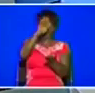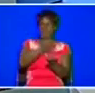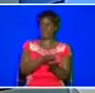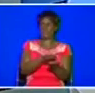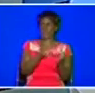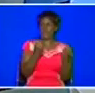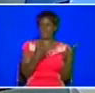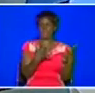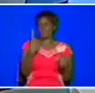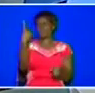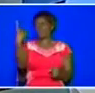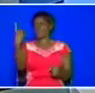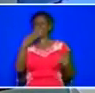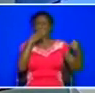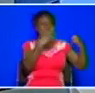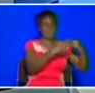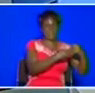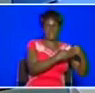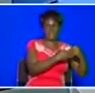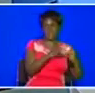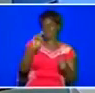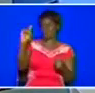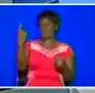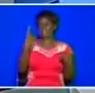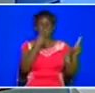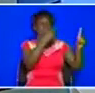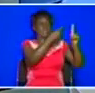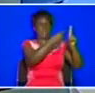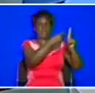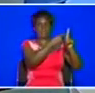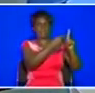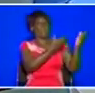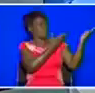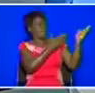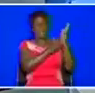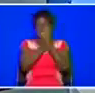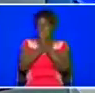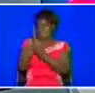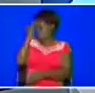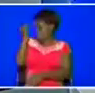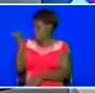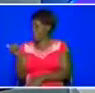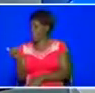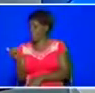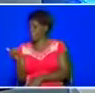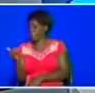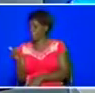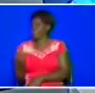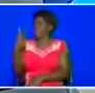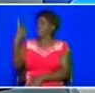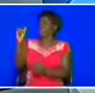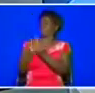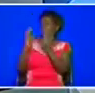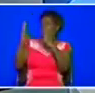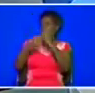to 1 to 800 in its first term. So this is interesting because the